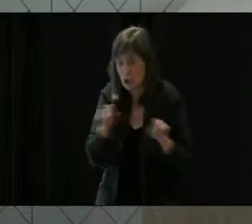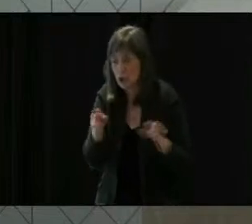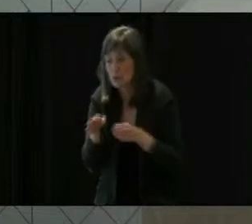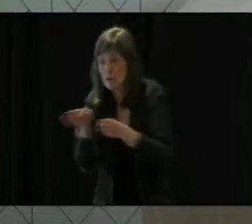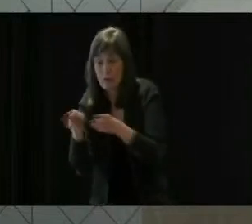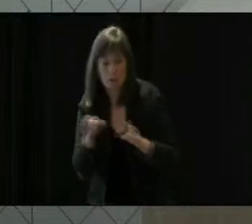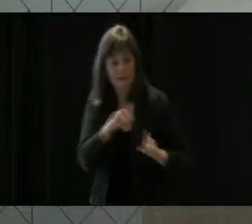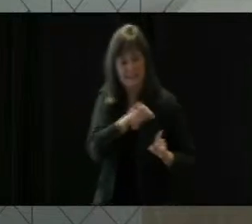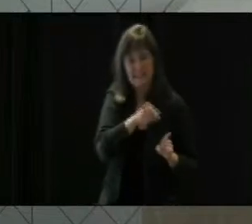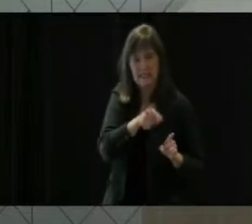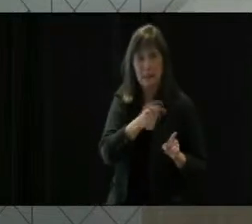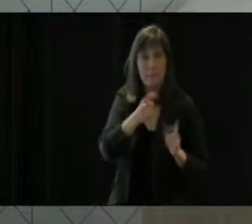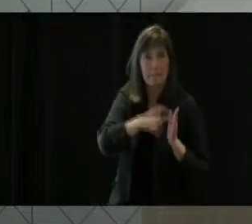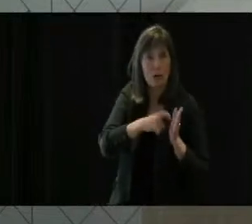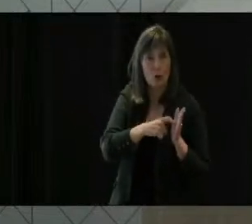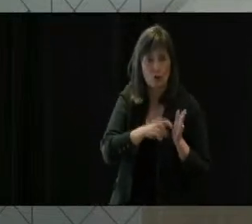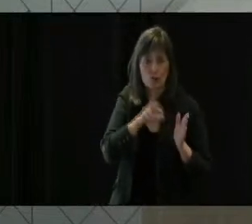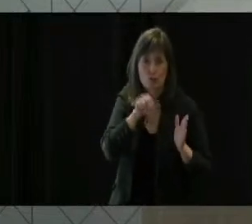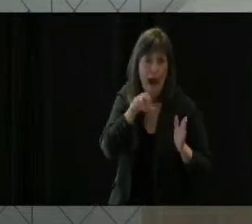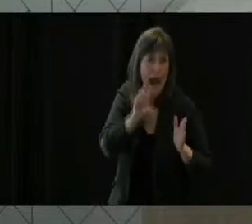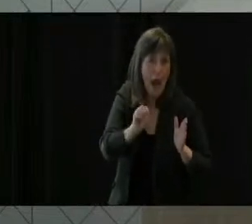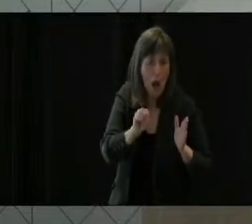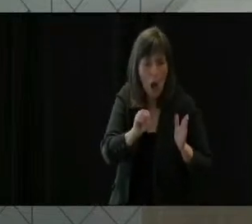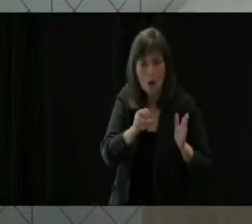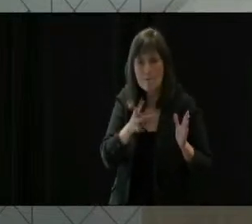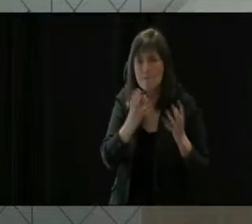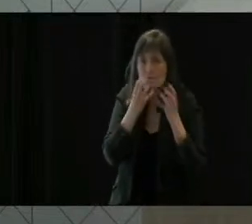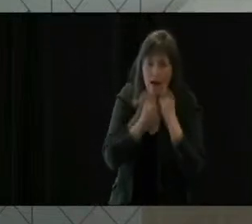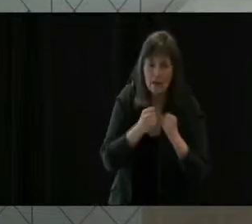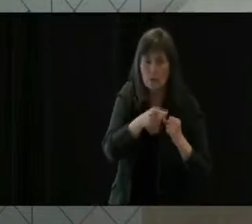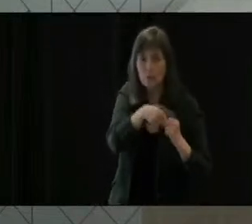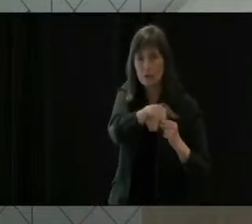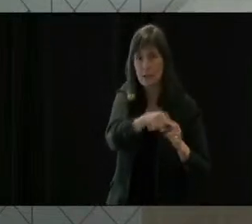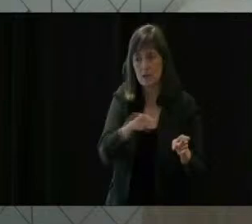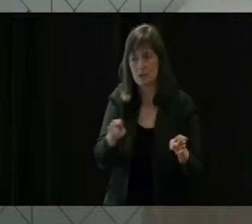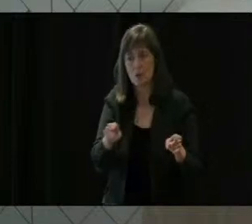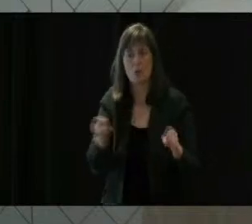of a transition to a green economy. So we think it's very important.